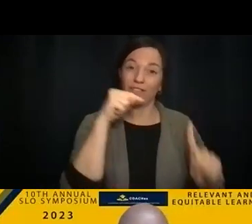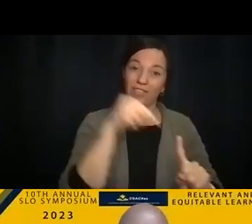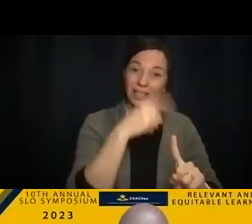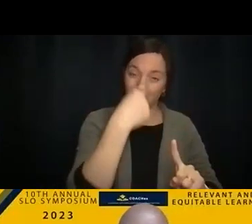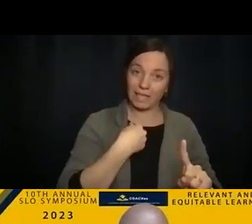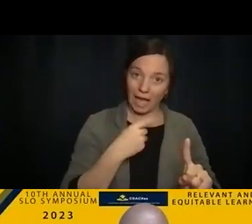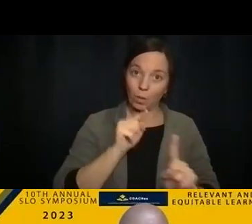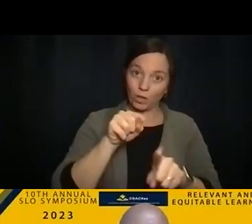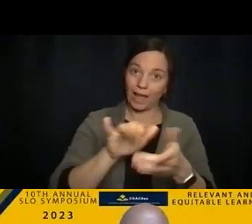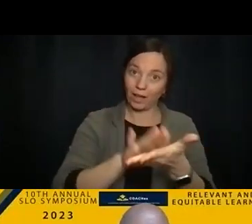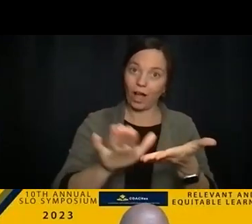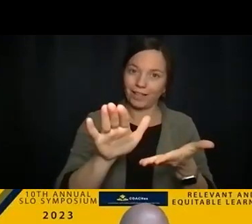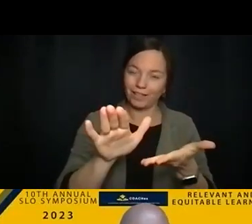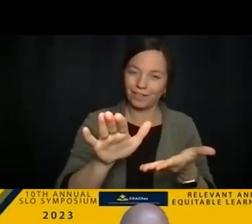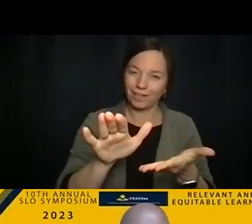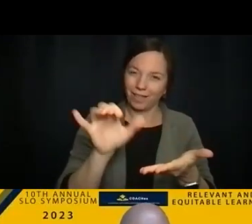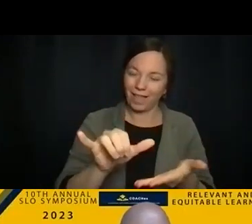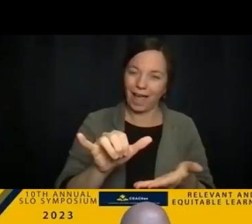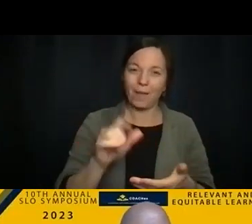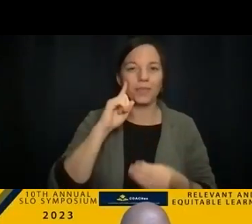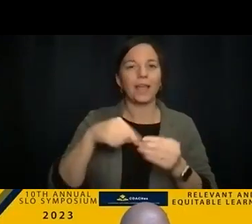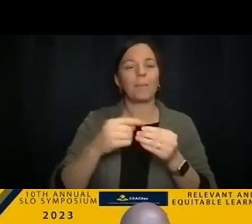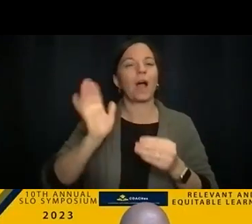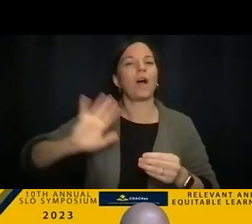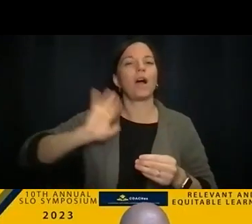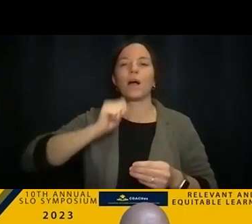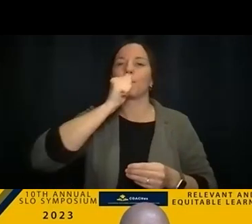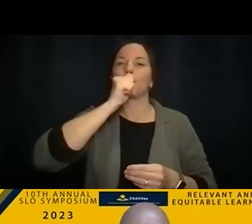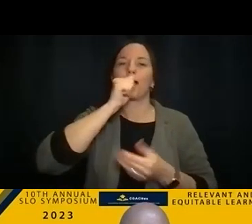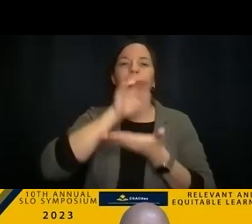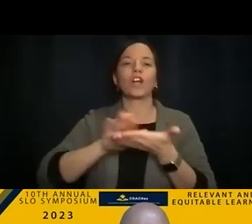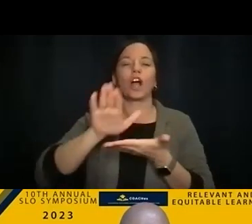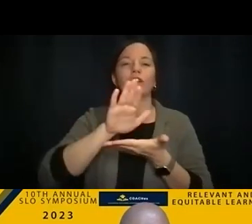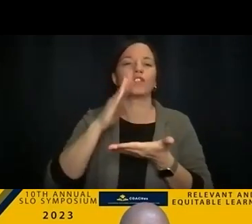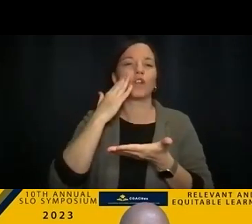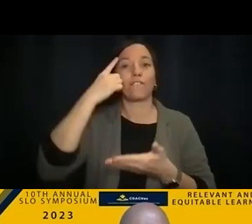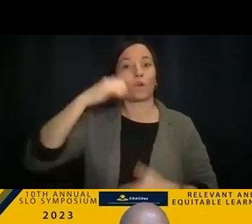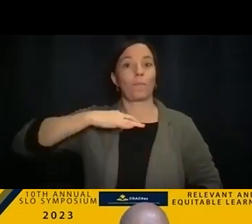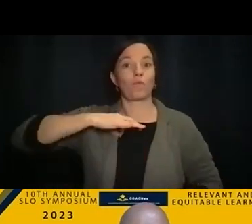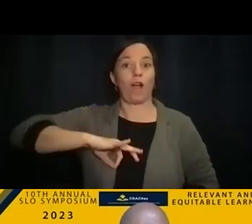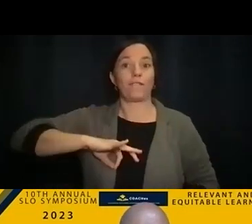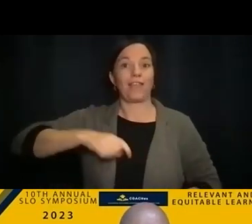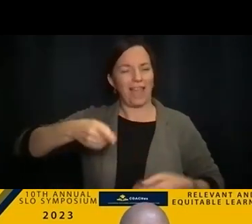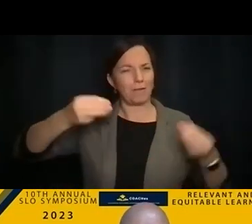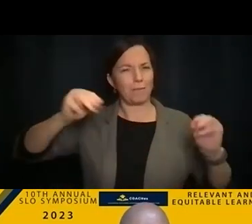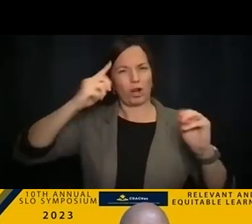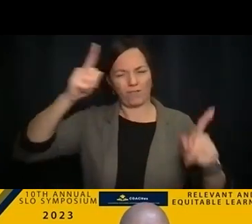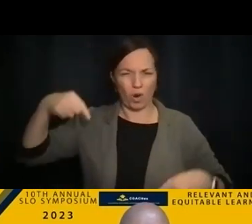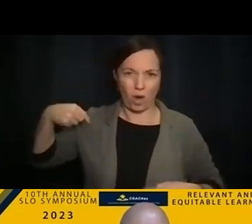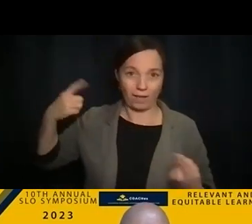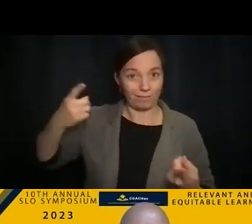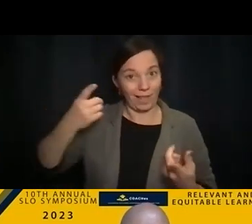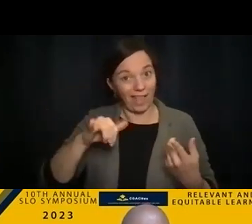know, if you think back, our private colleges, particularly those that are for profit, have been marketing that way for a long time, and it